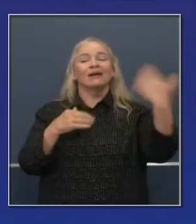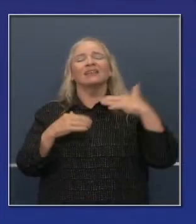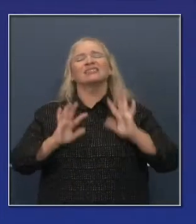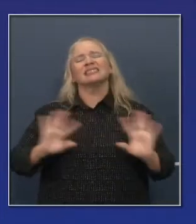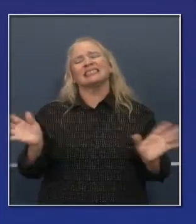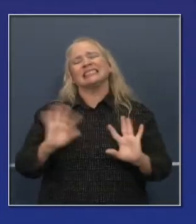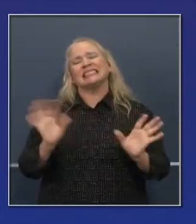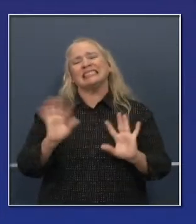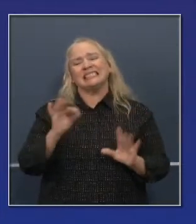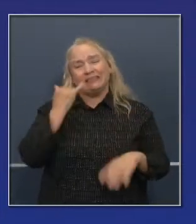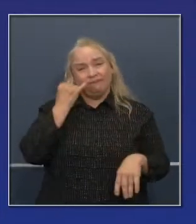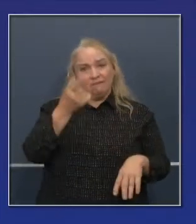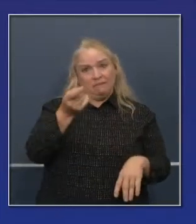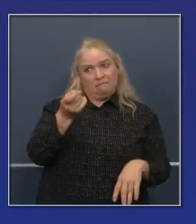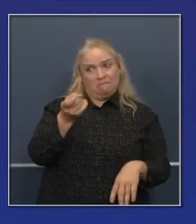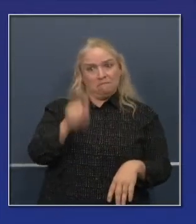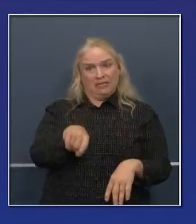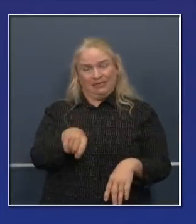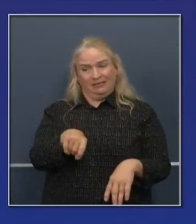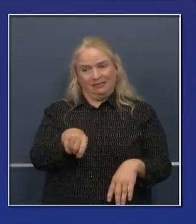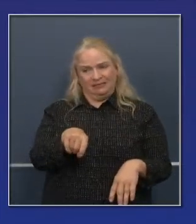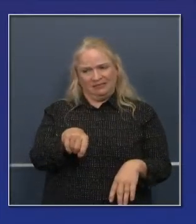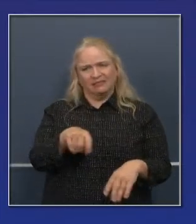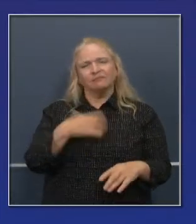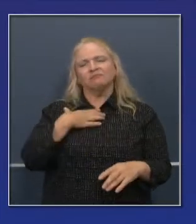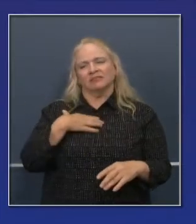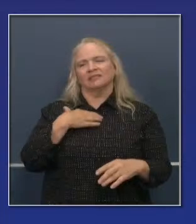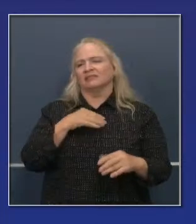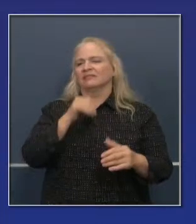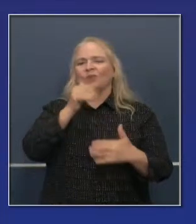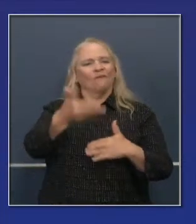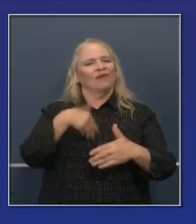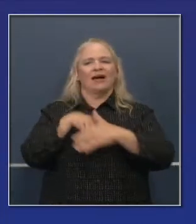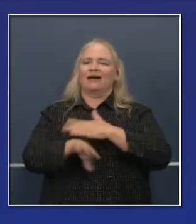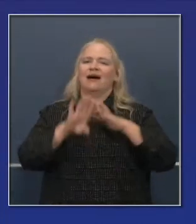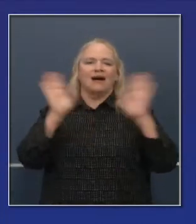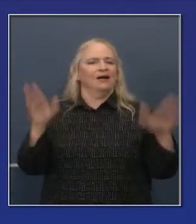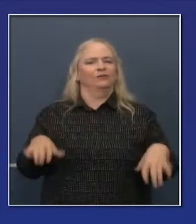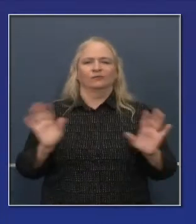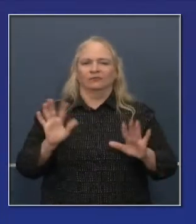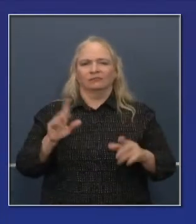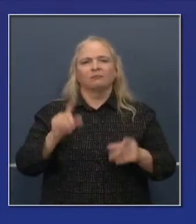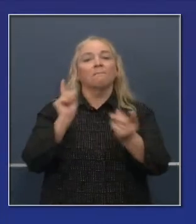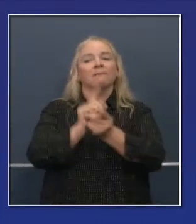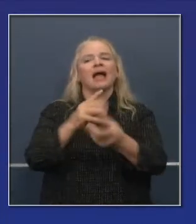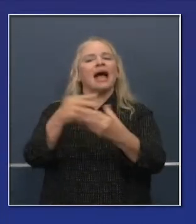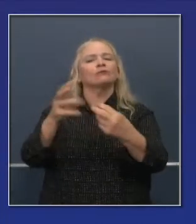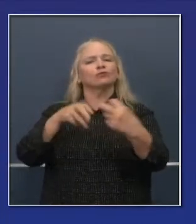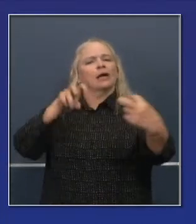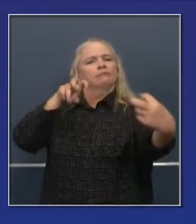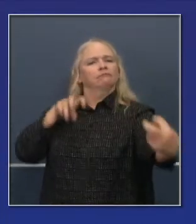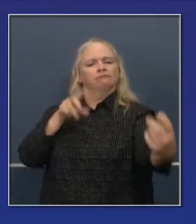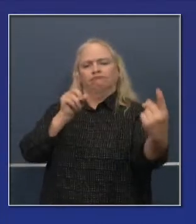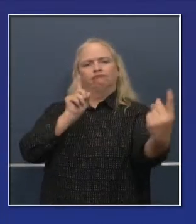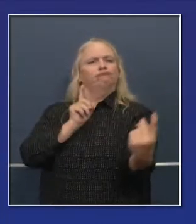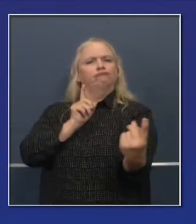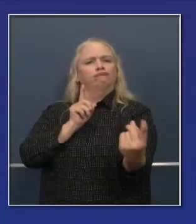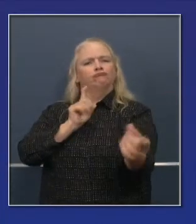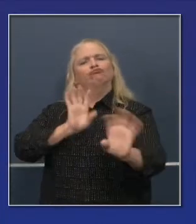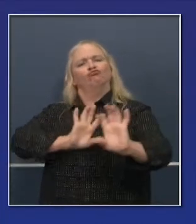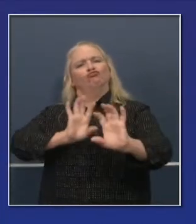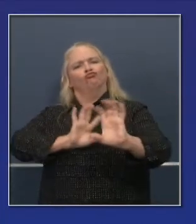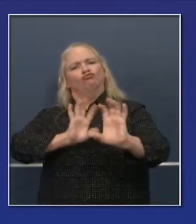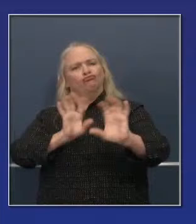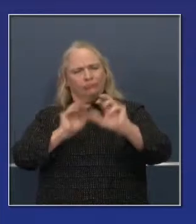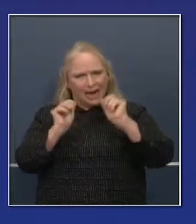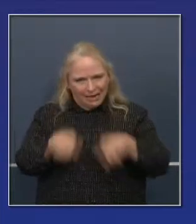so important that you take that mixing outside. Again, that's the spirit of today's presentation, looking at moving a